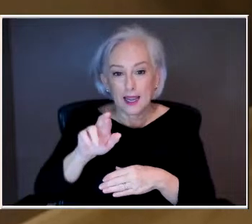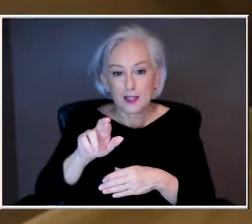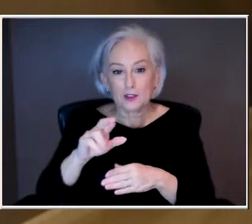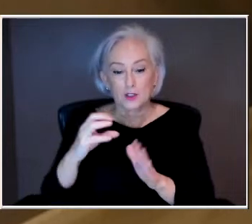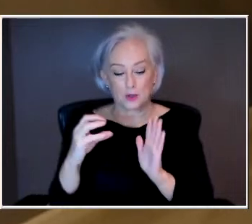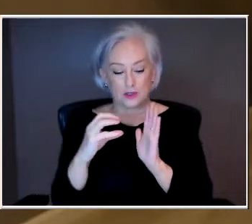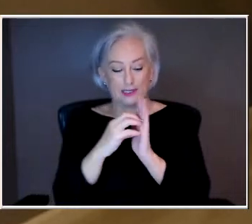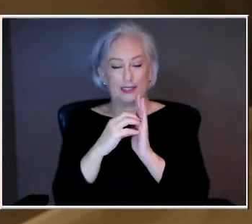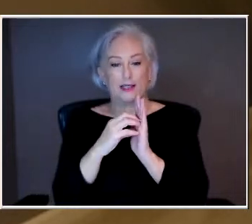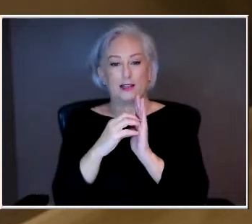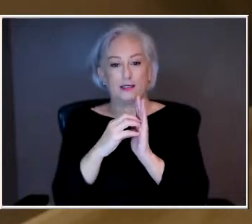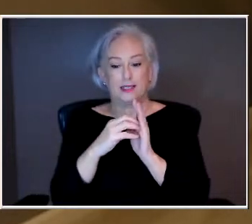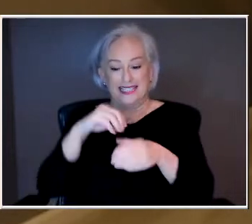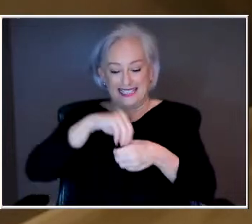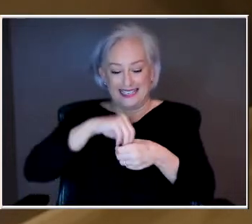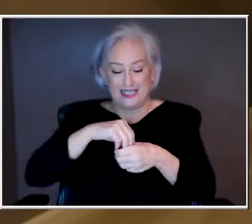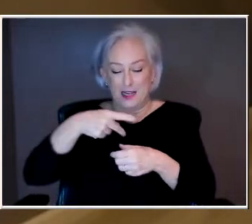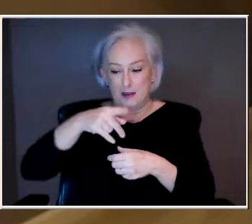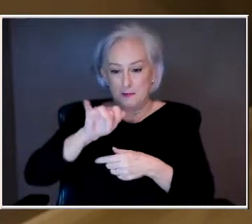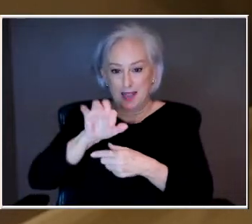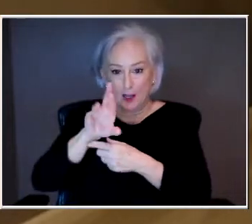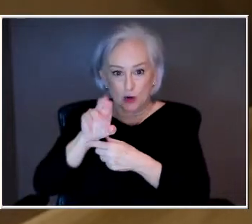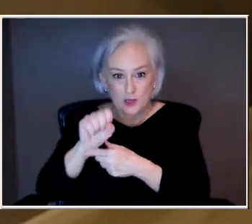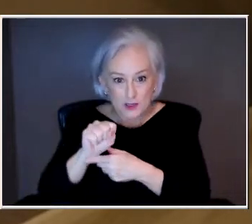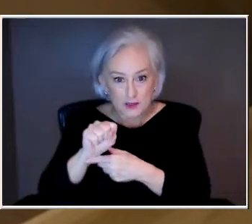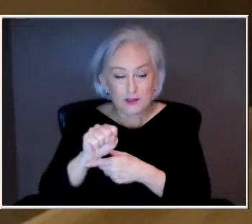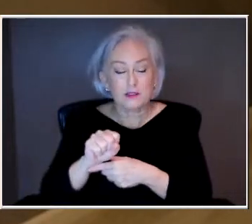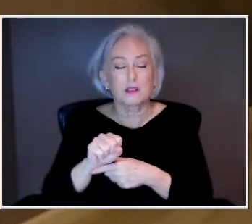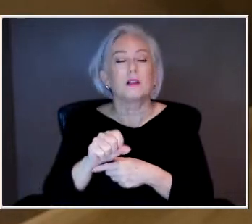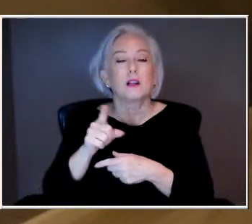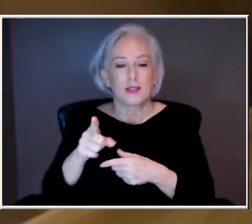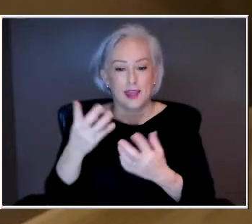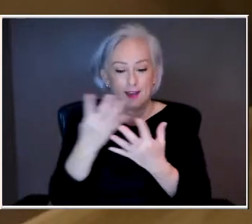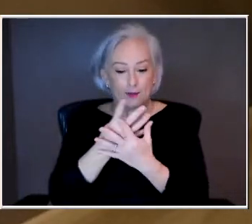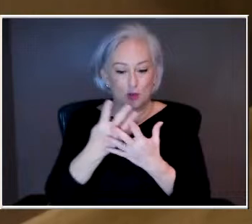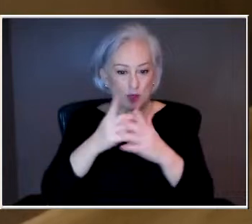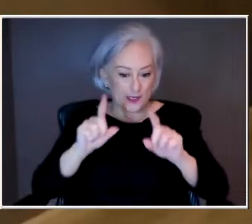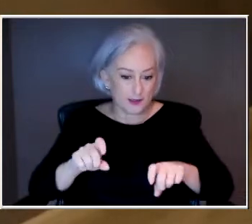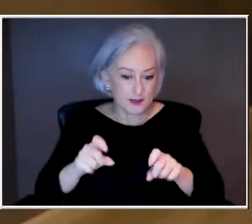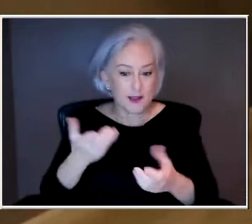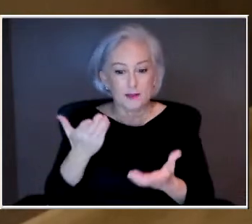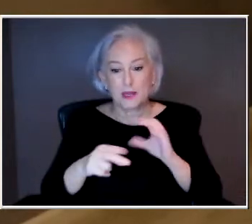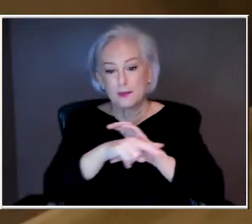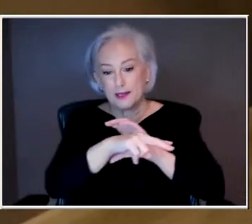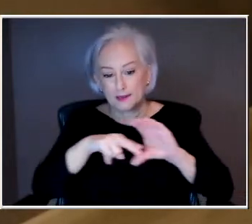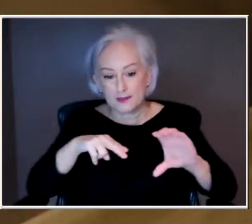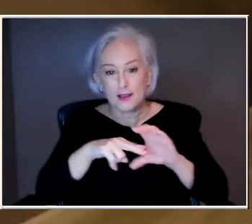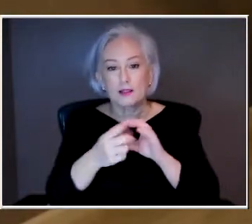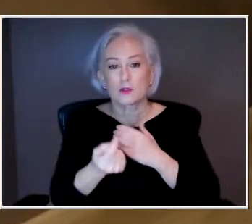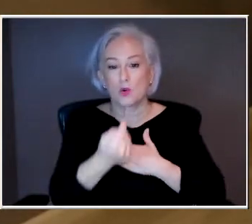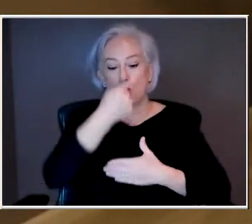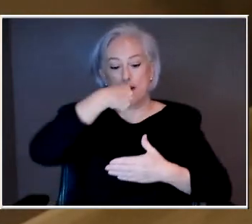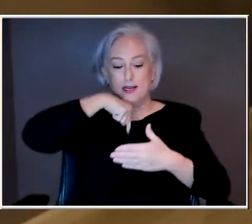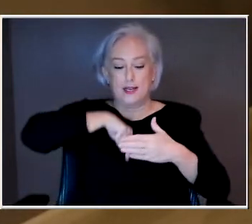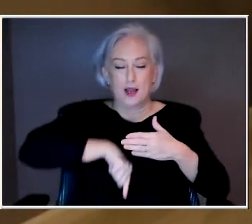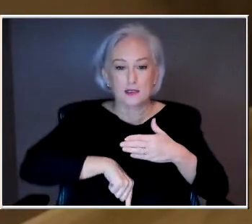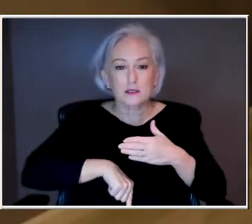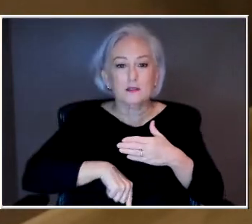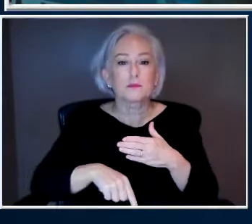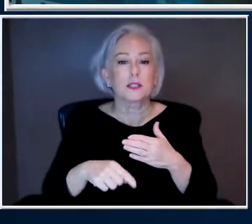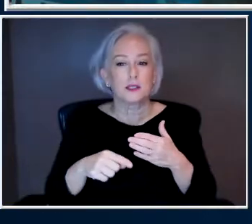they are the ones who undergo screening procedures, either imaging or endoscopies on a routine